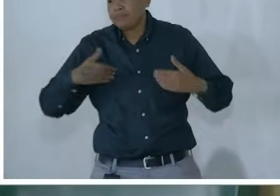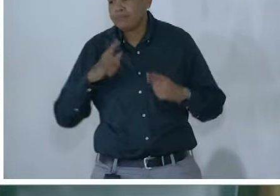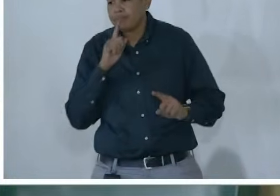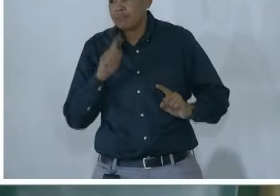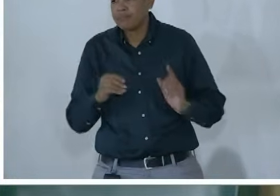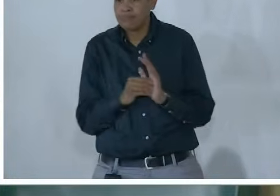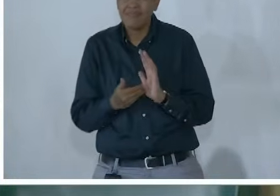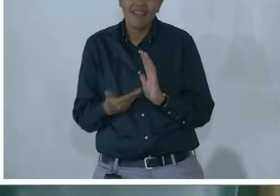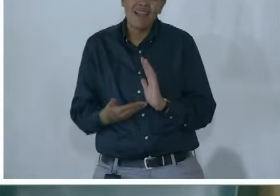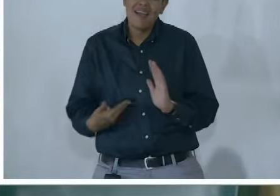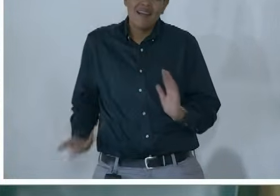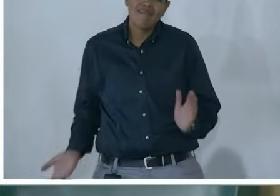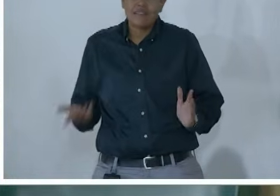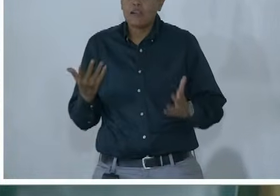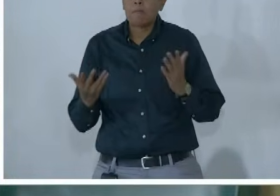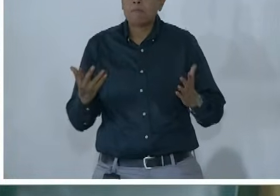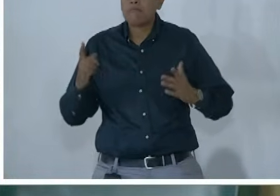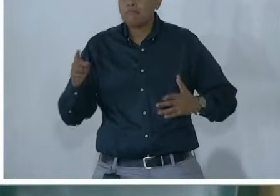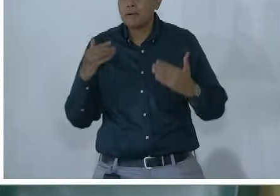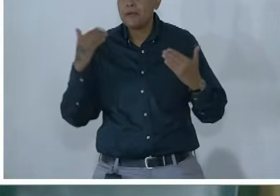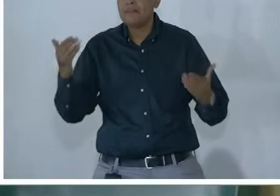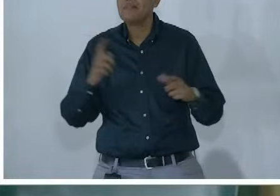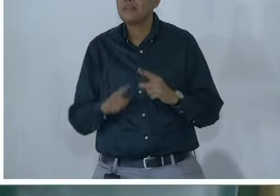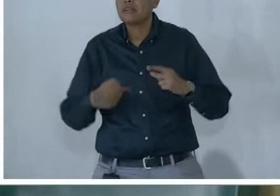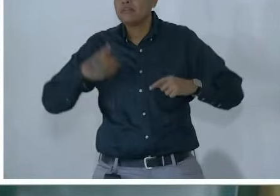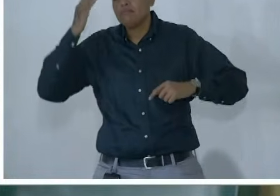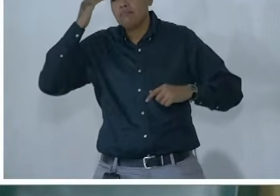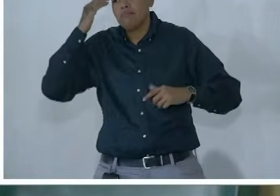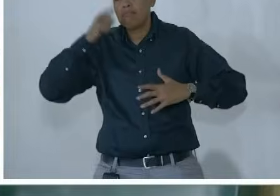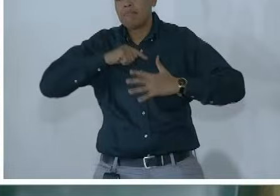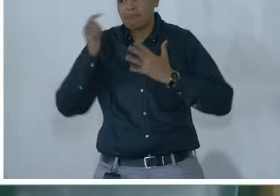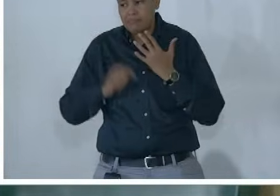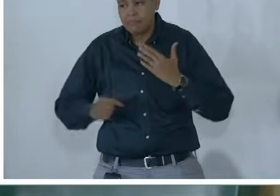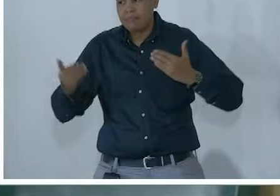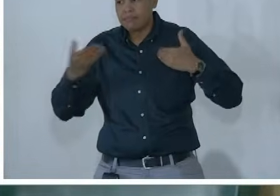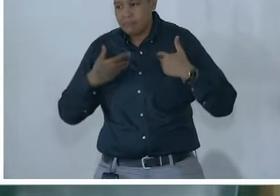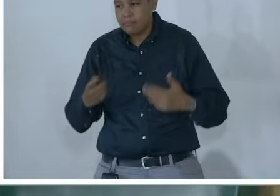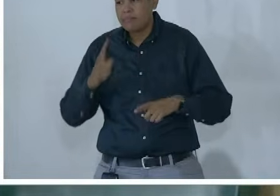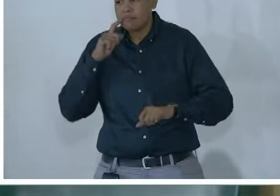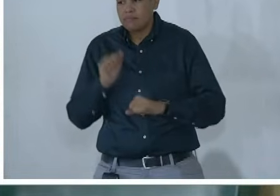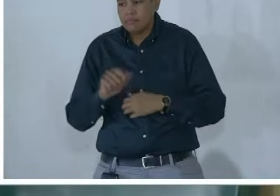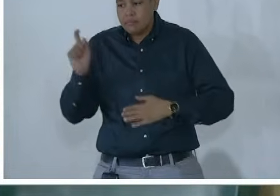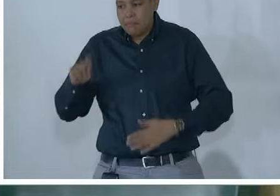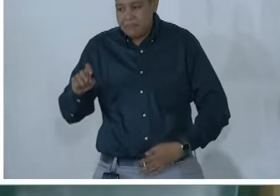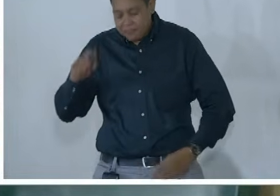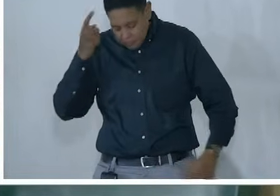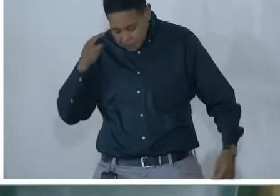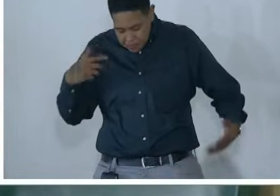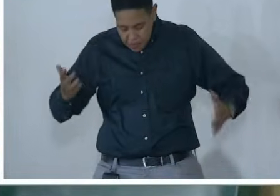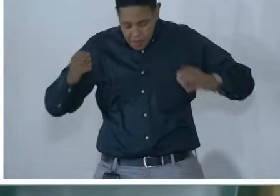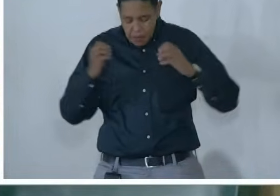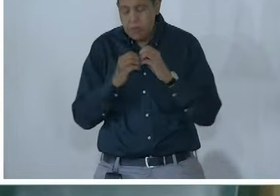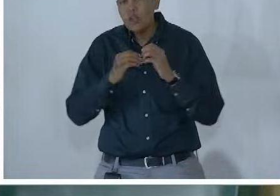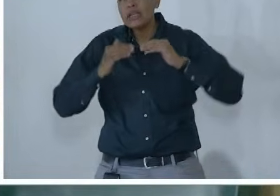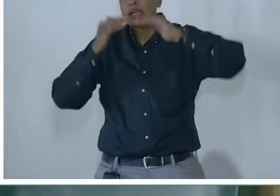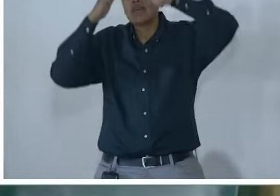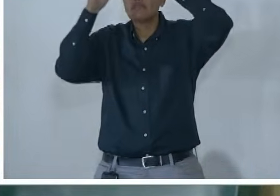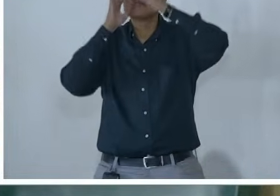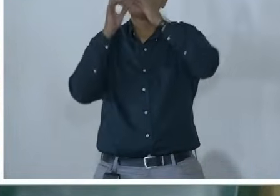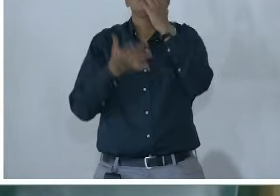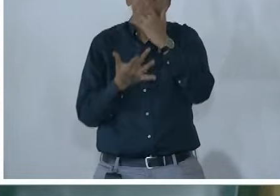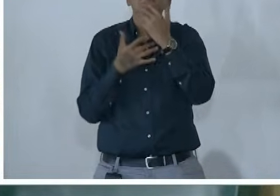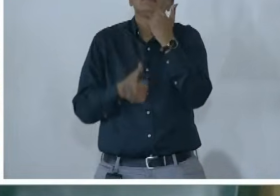answer right here as to their go forward, but I know that there is a need for greater levels of